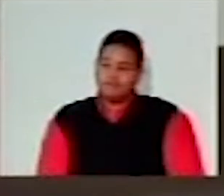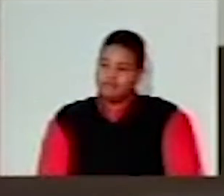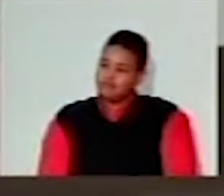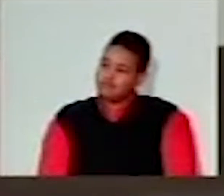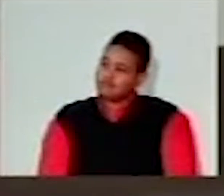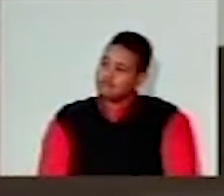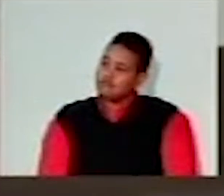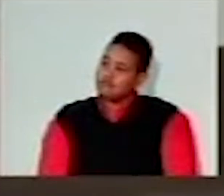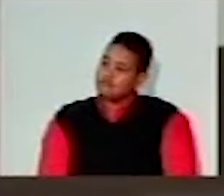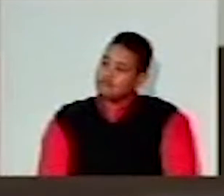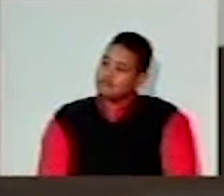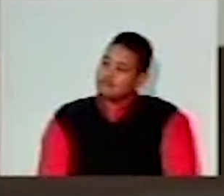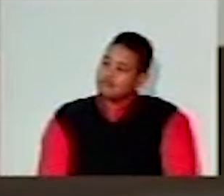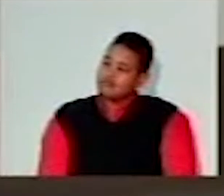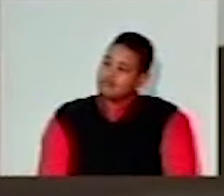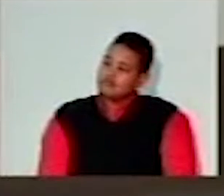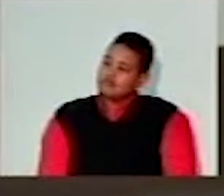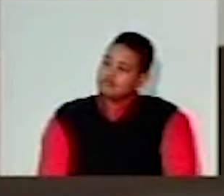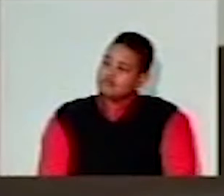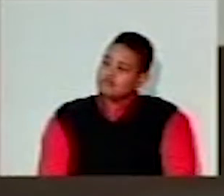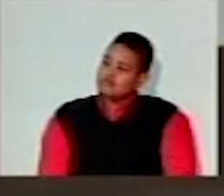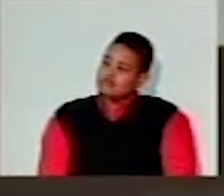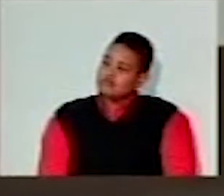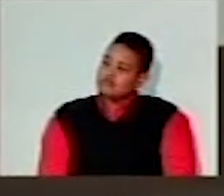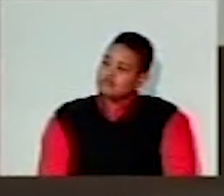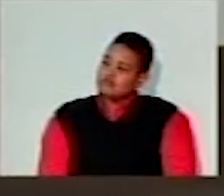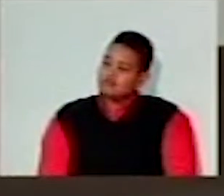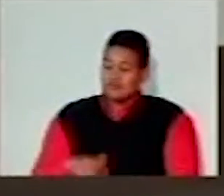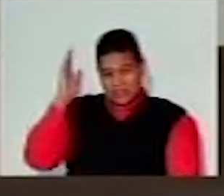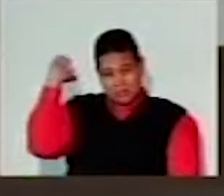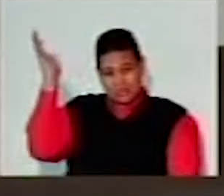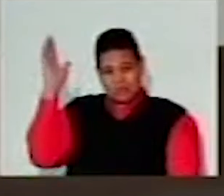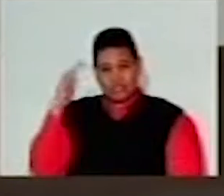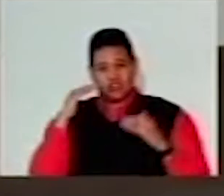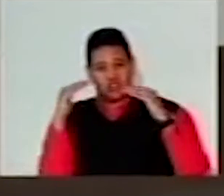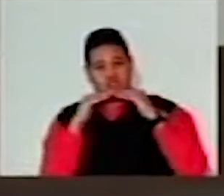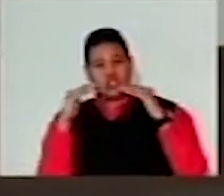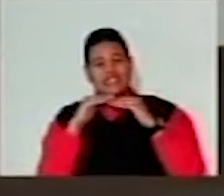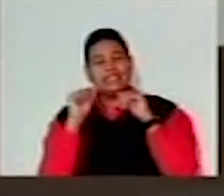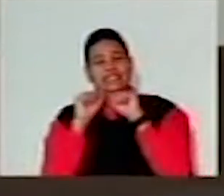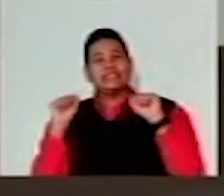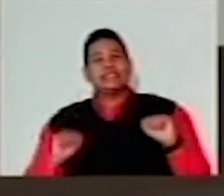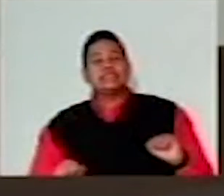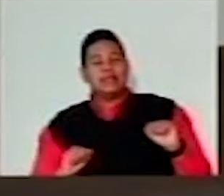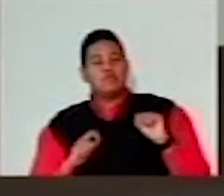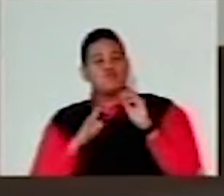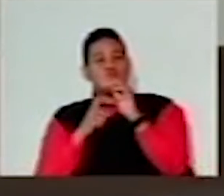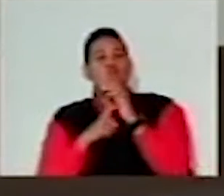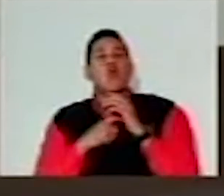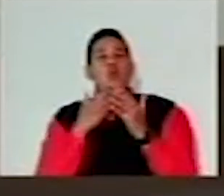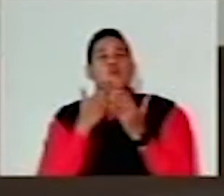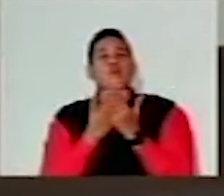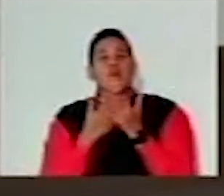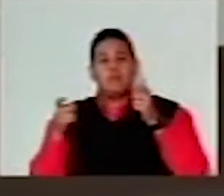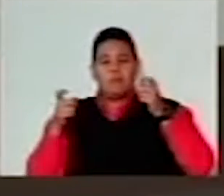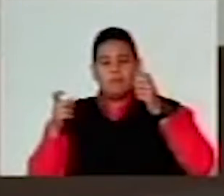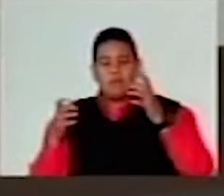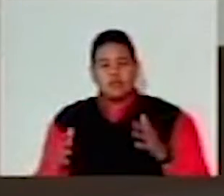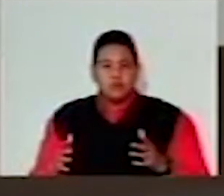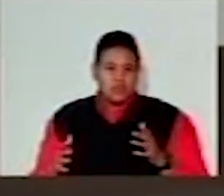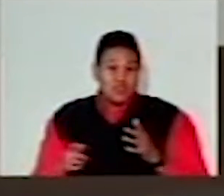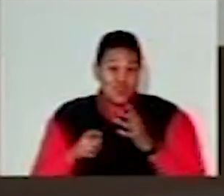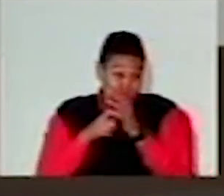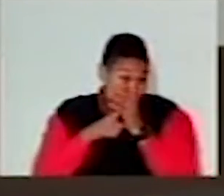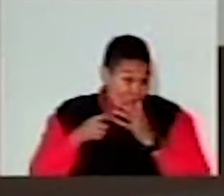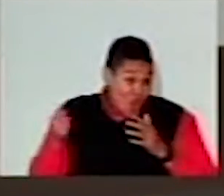Mr. Speaker, the whole justice system requires management and requires that